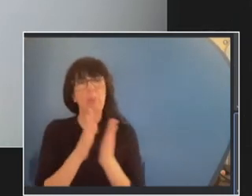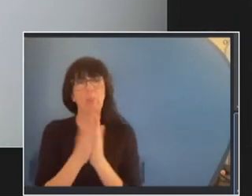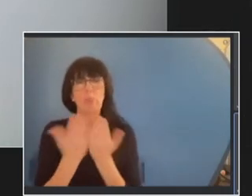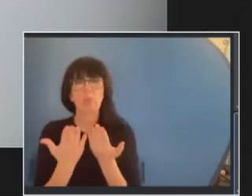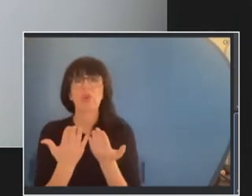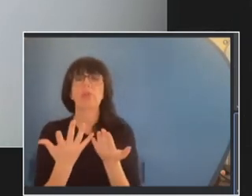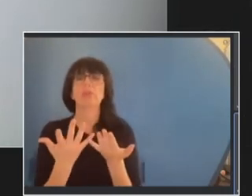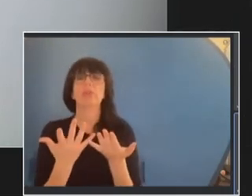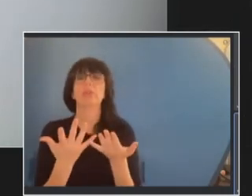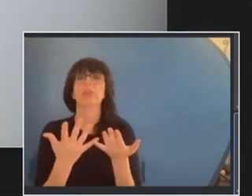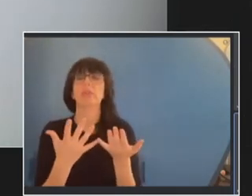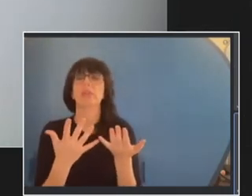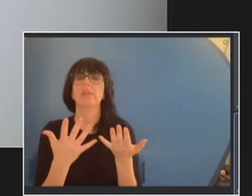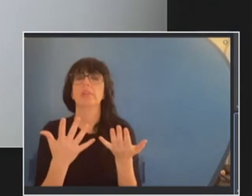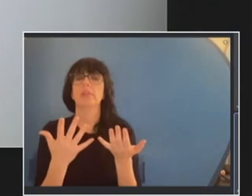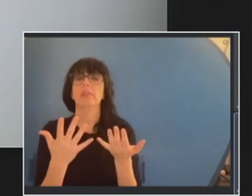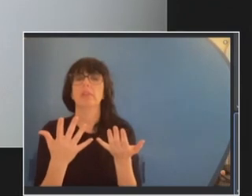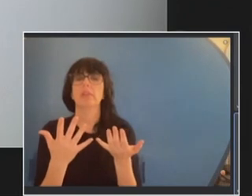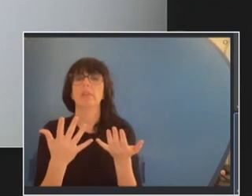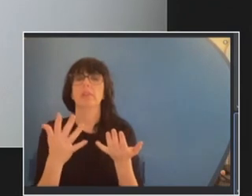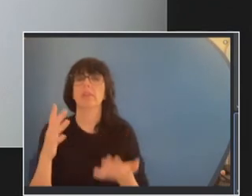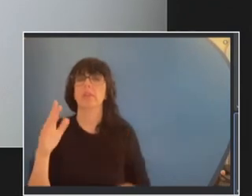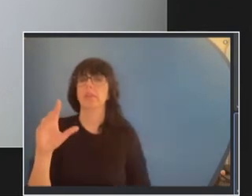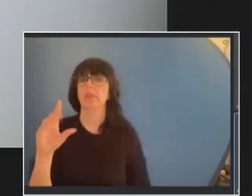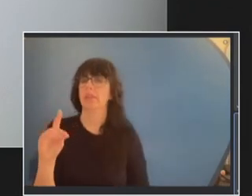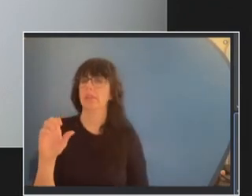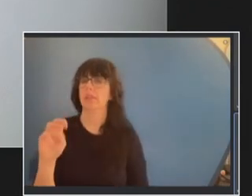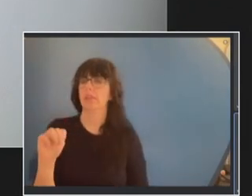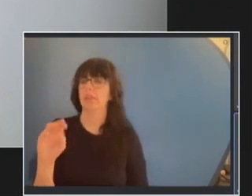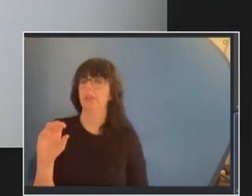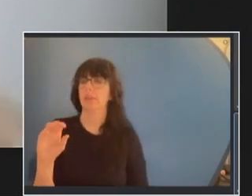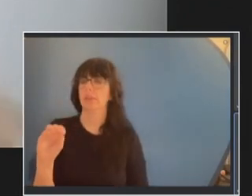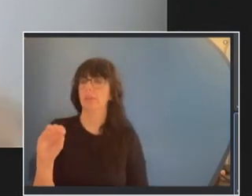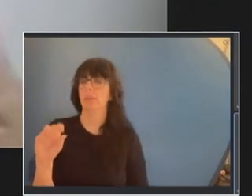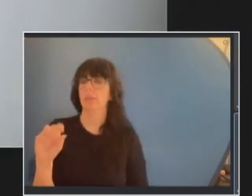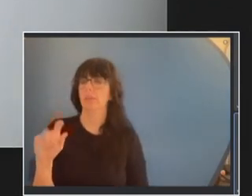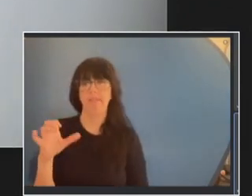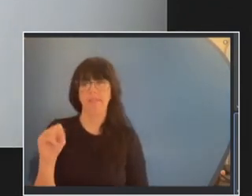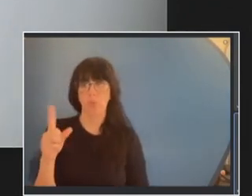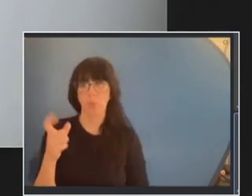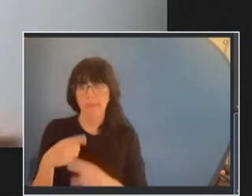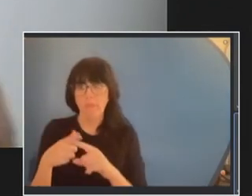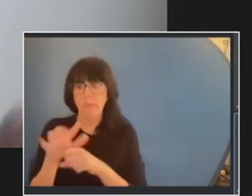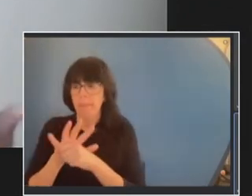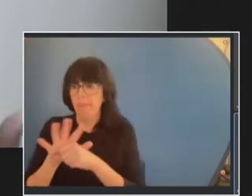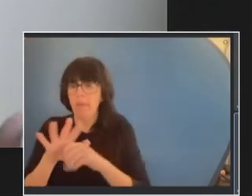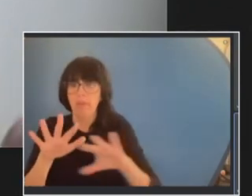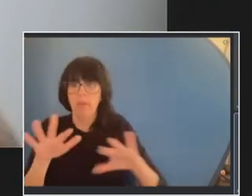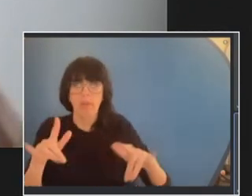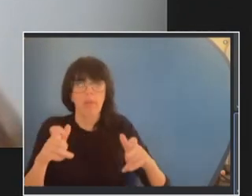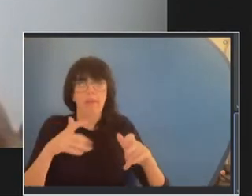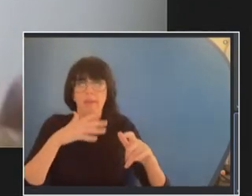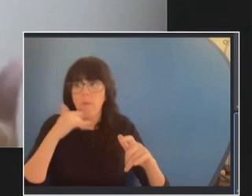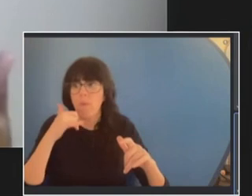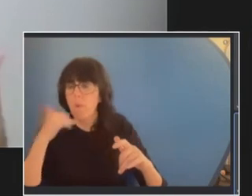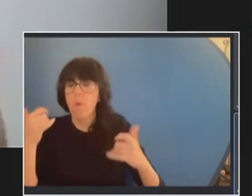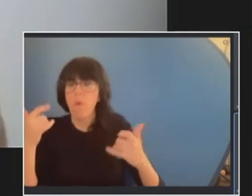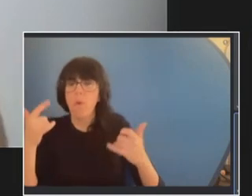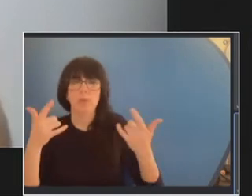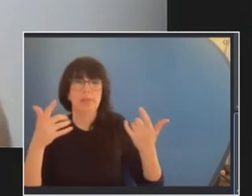demographics does not determine destiny. It doesn't matter how old you are. It doesn't